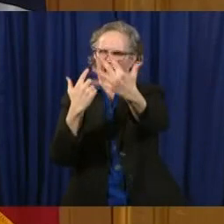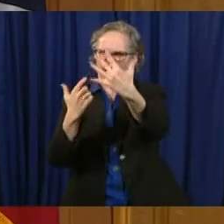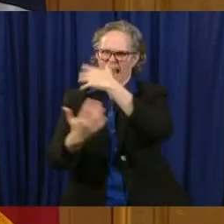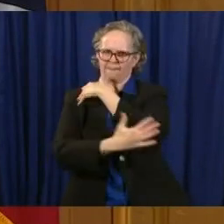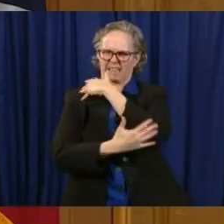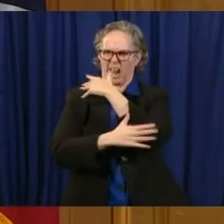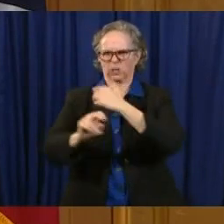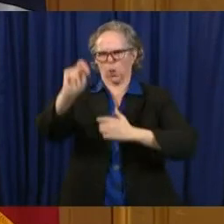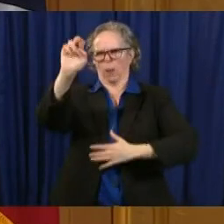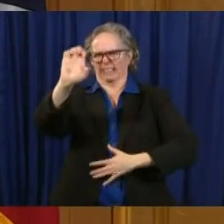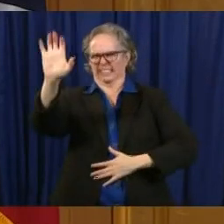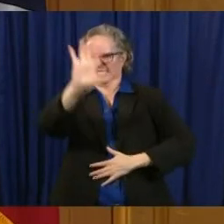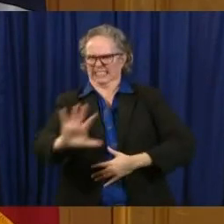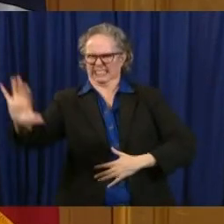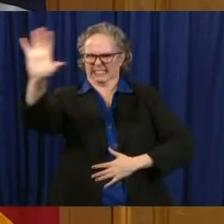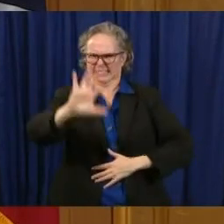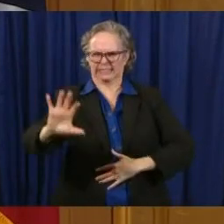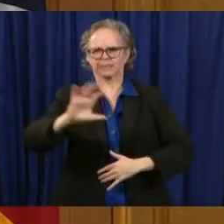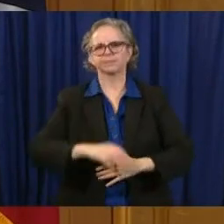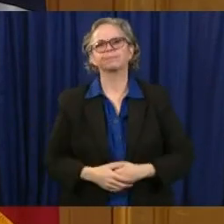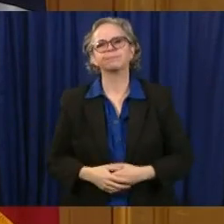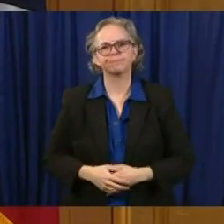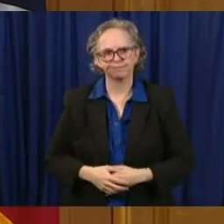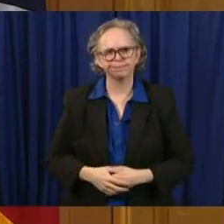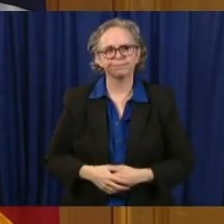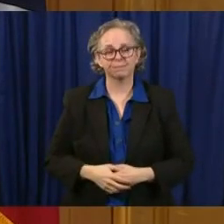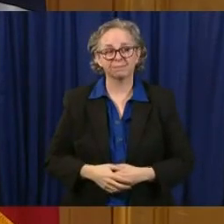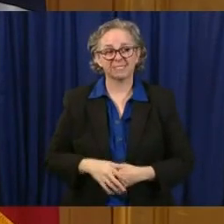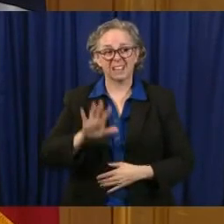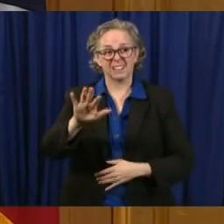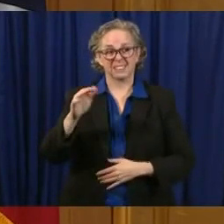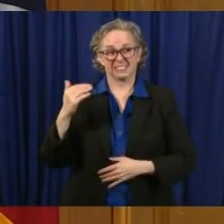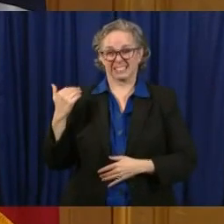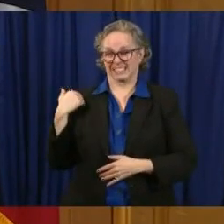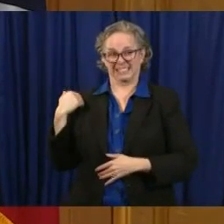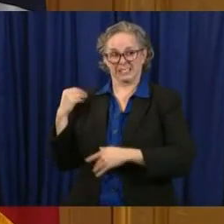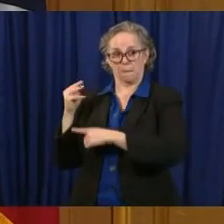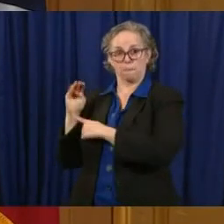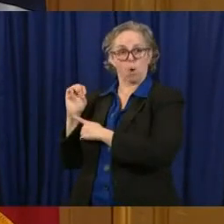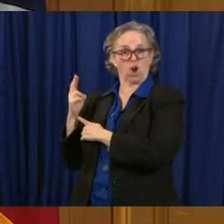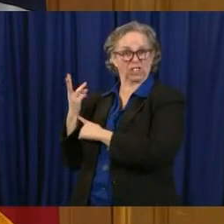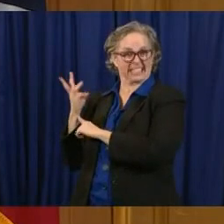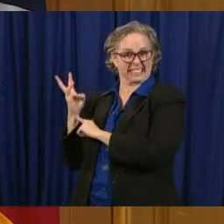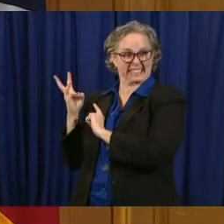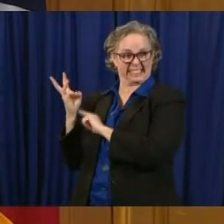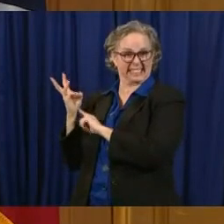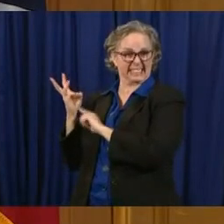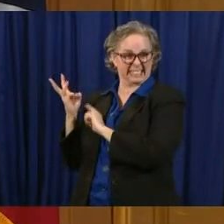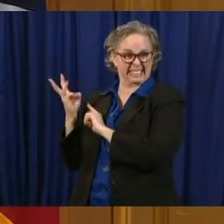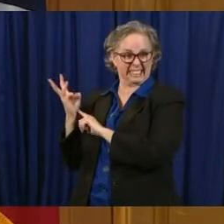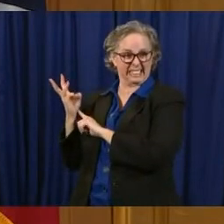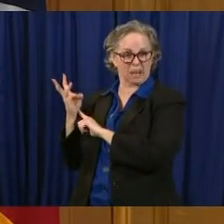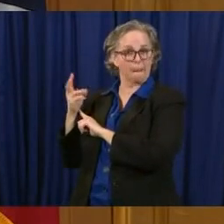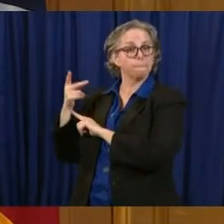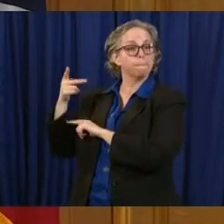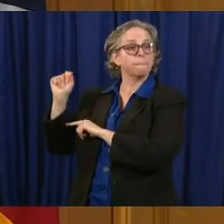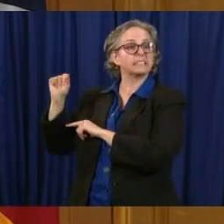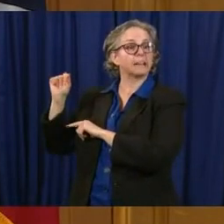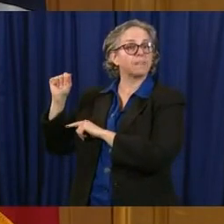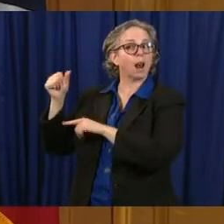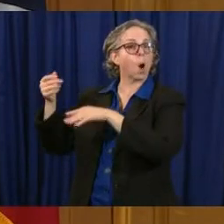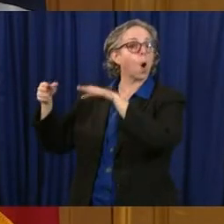A little more of the background. On March 16th, the state of Pennsylvania closed its state-owned liquor stores in an attempt to mitigate the spread